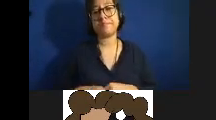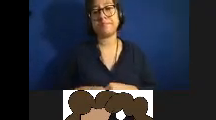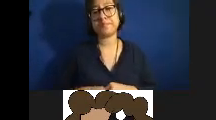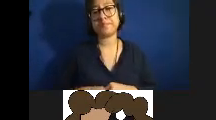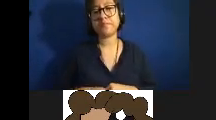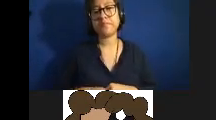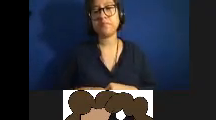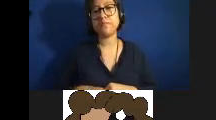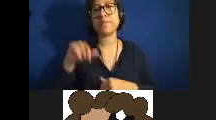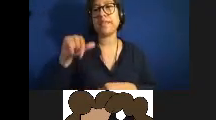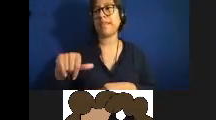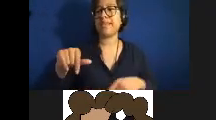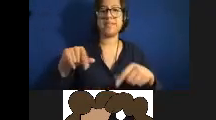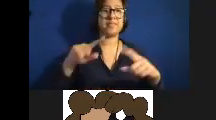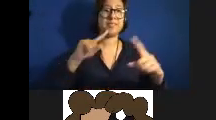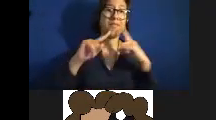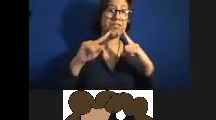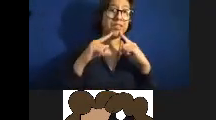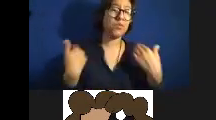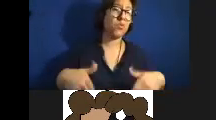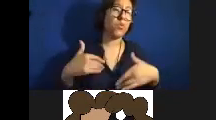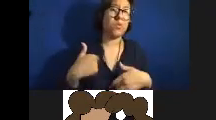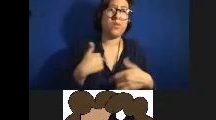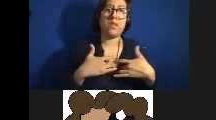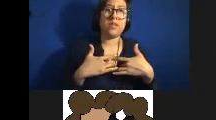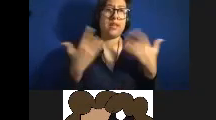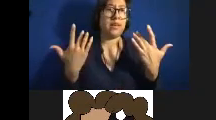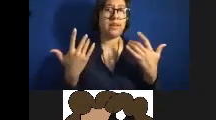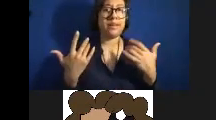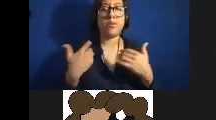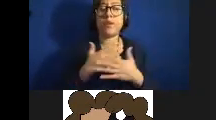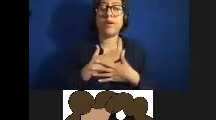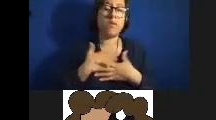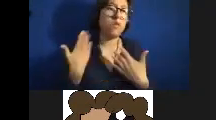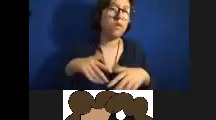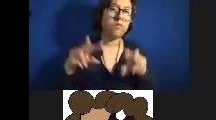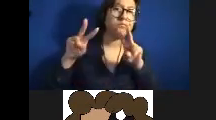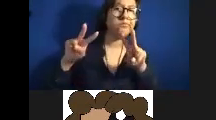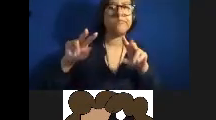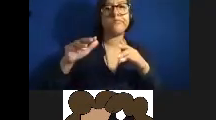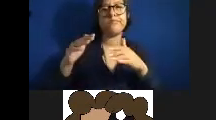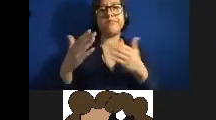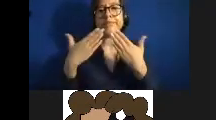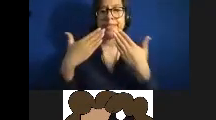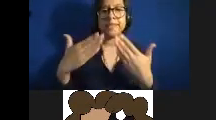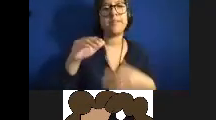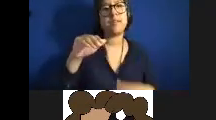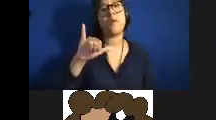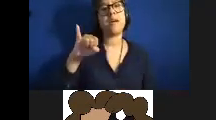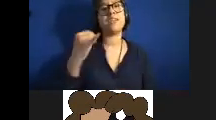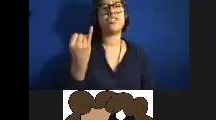ones we're really excited about, because we greatly admire YJC's leadership in this space and the way in which they've